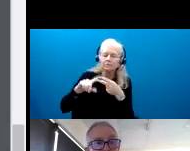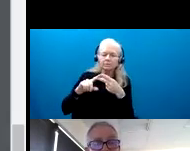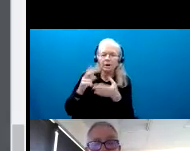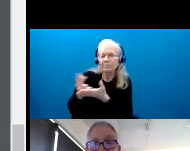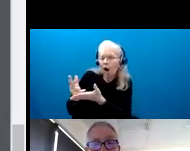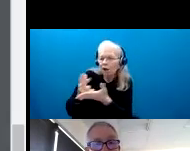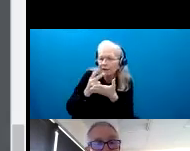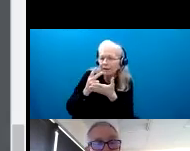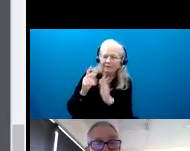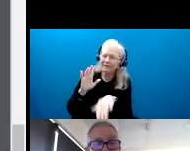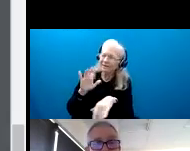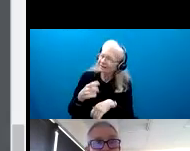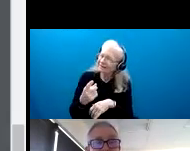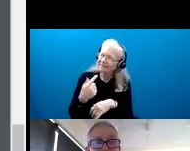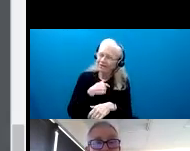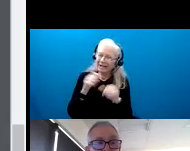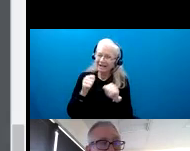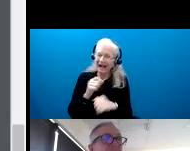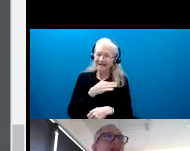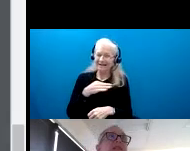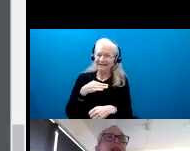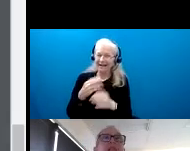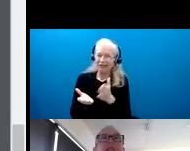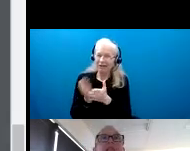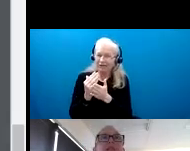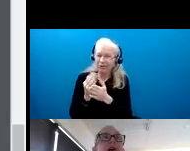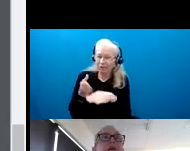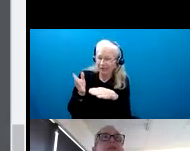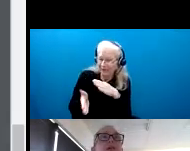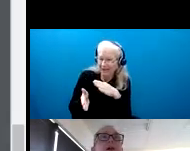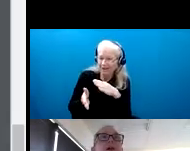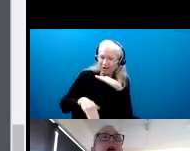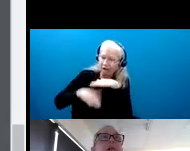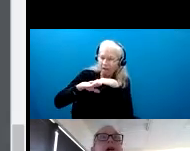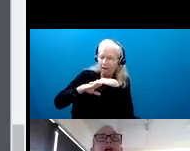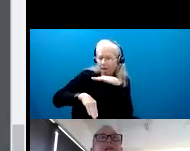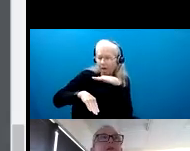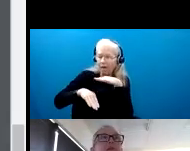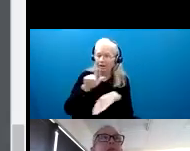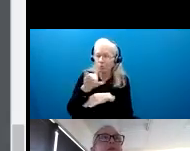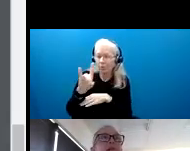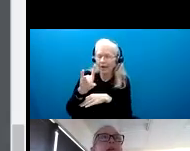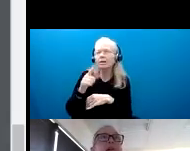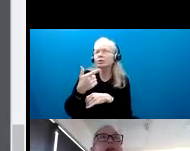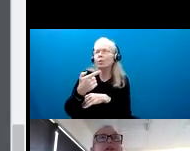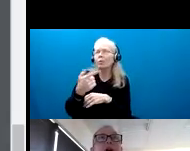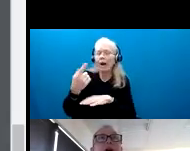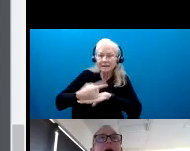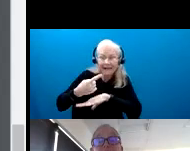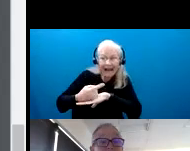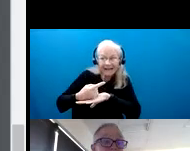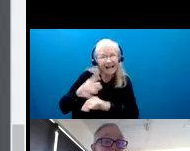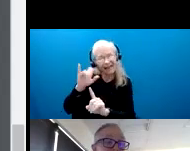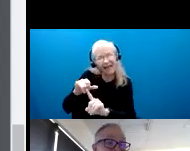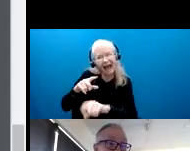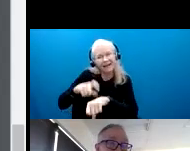staff review complete within 21 days, which I think is the type 1 timeline after fully complete. So